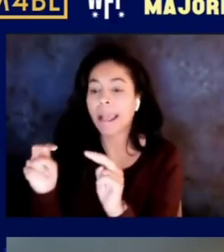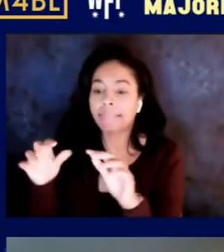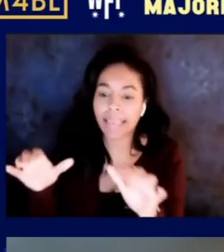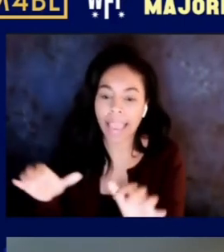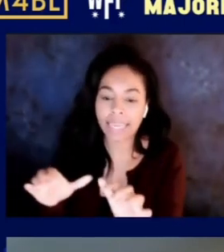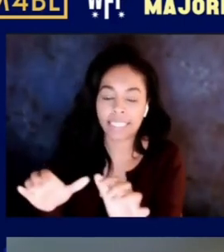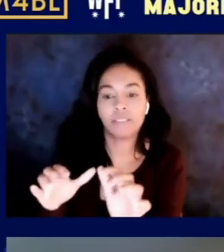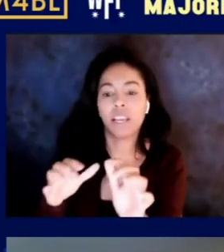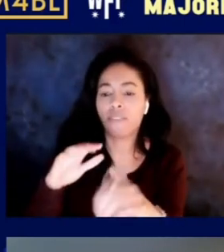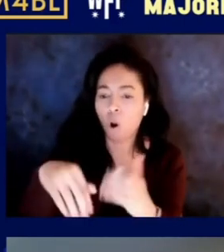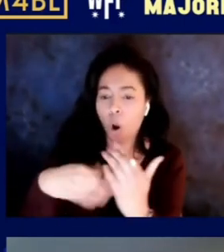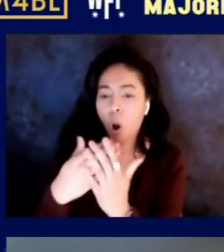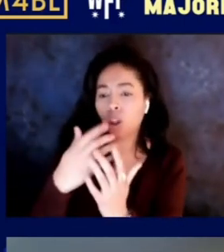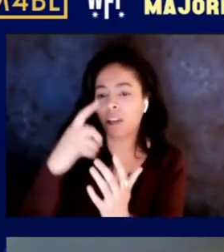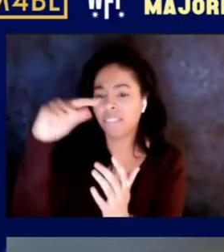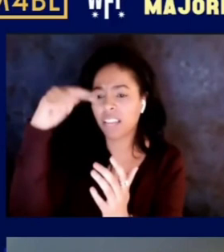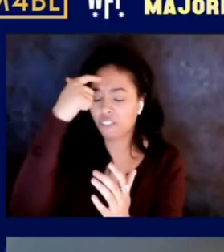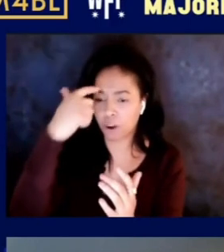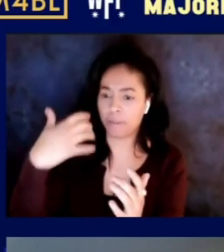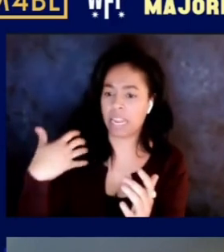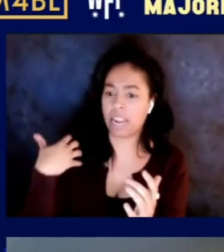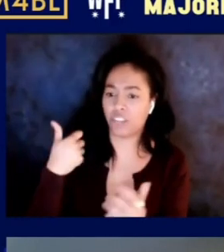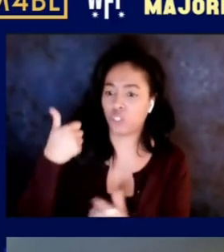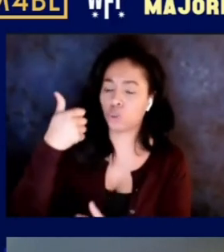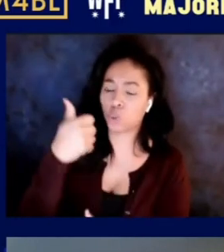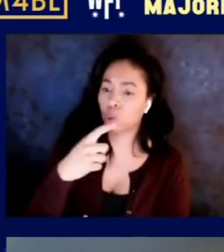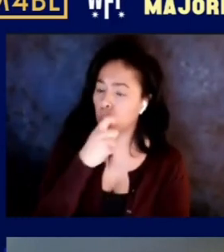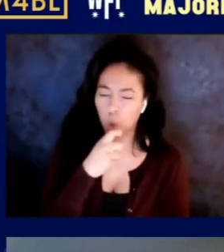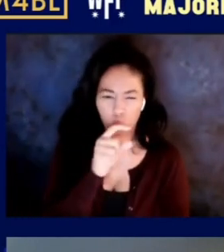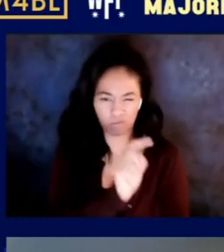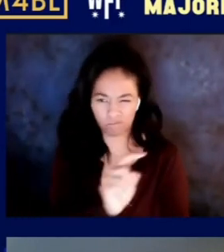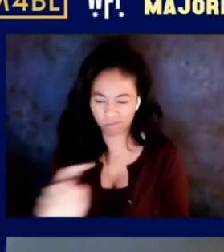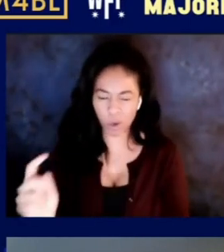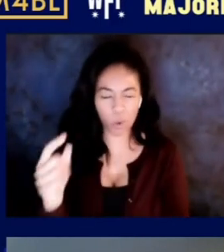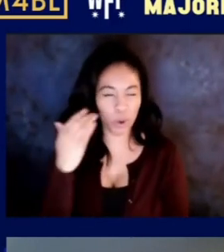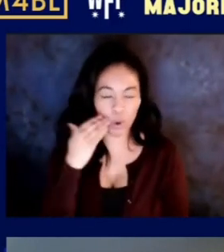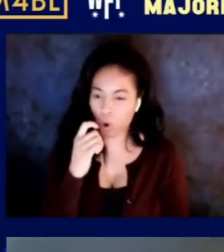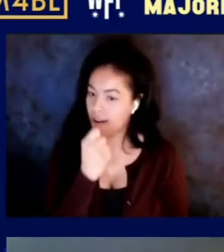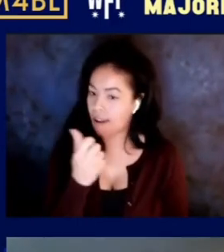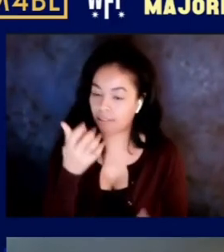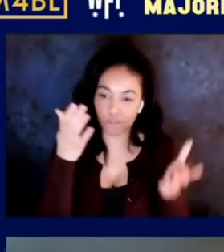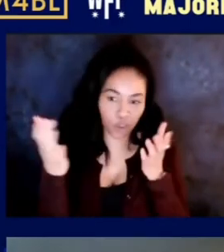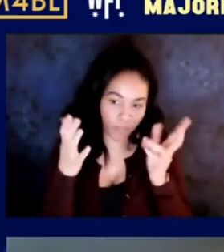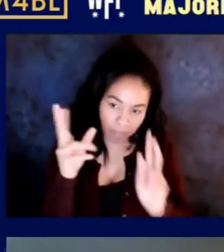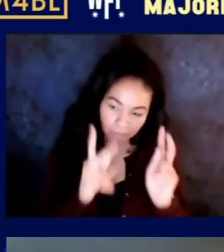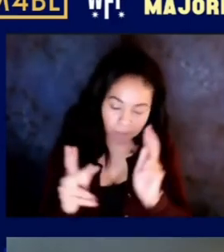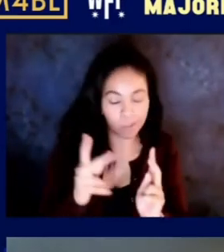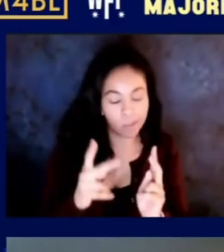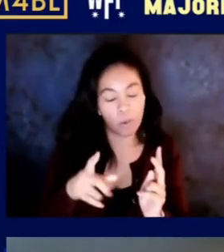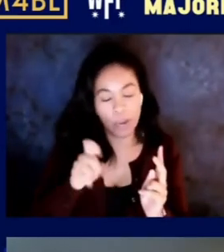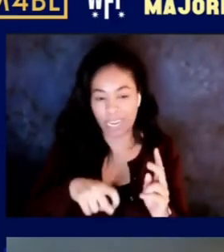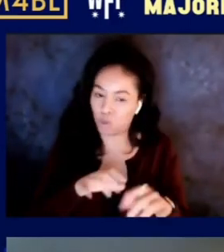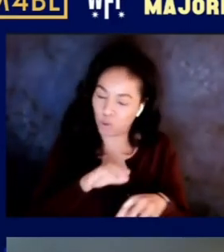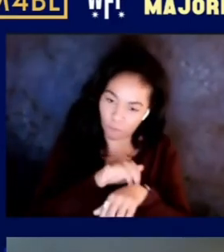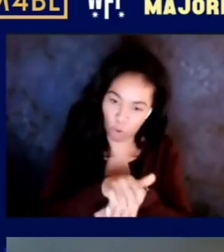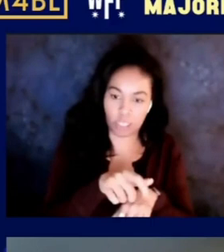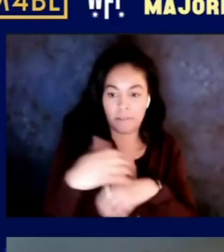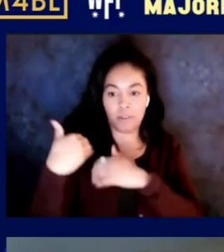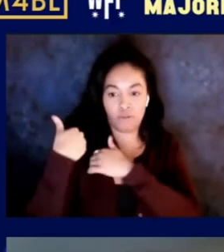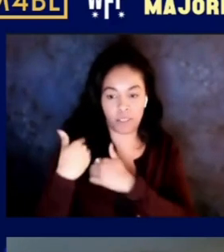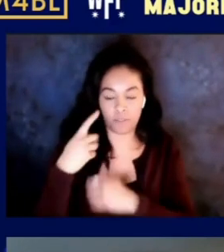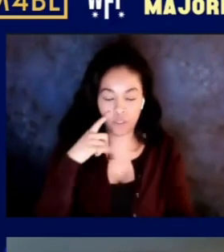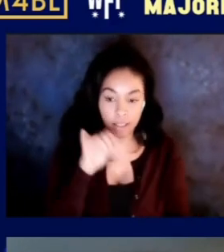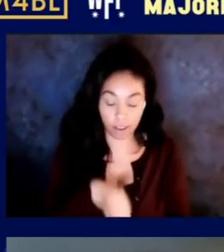know, that we know are not serving the people and that need accountability. Ron DeSantis being, you know, the